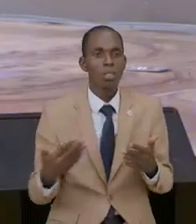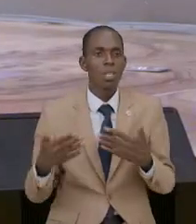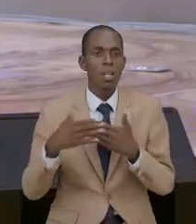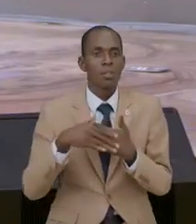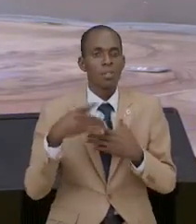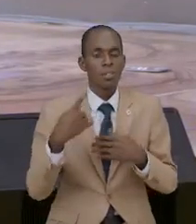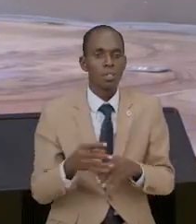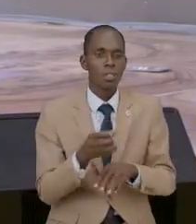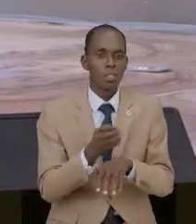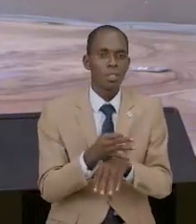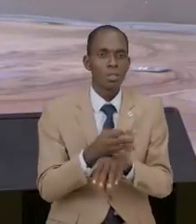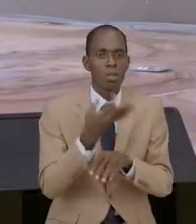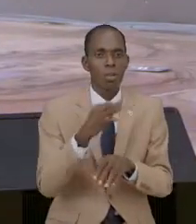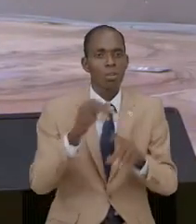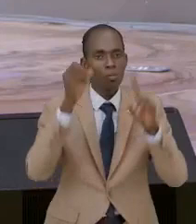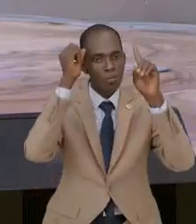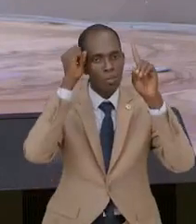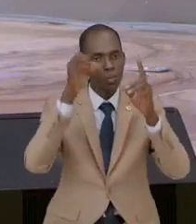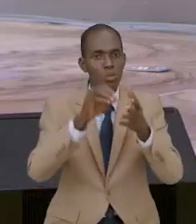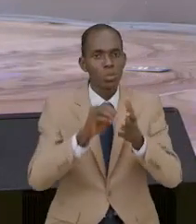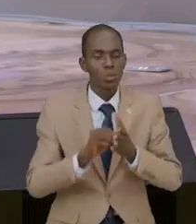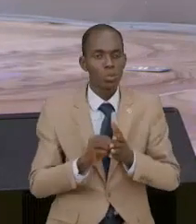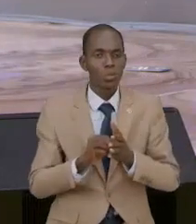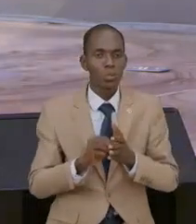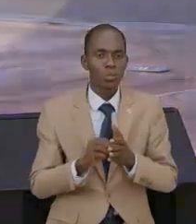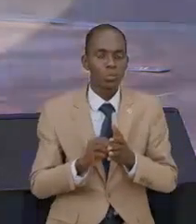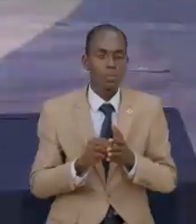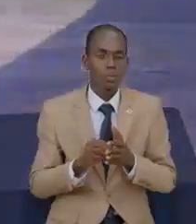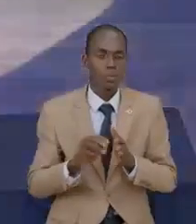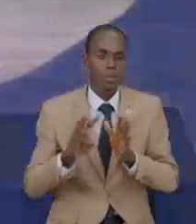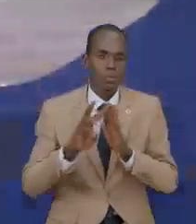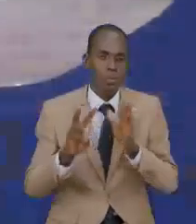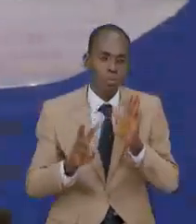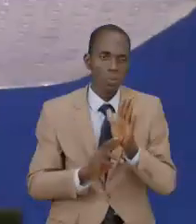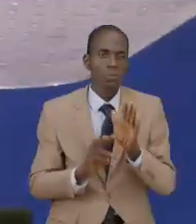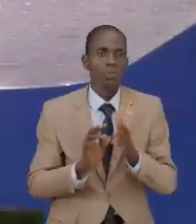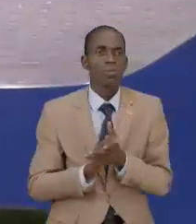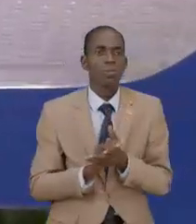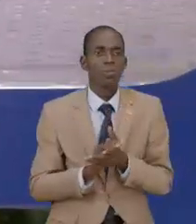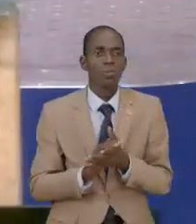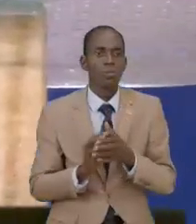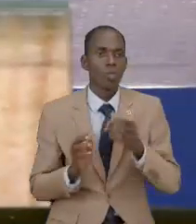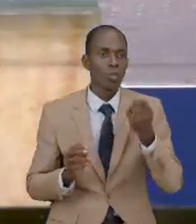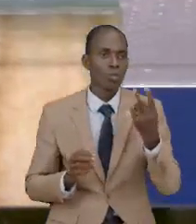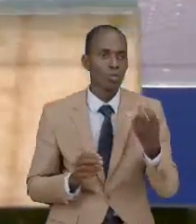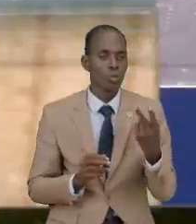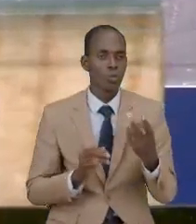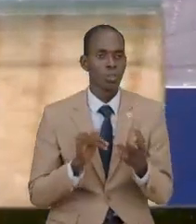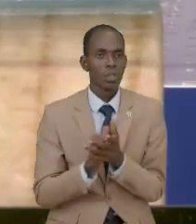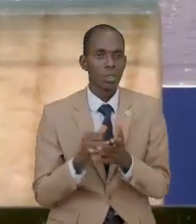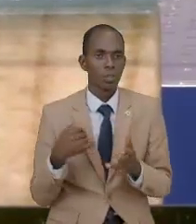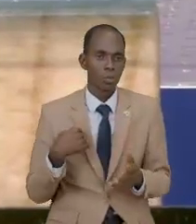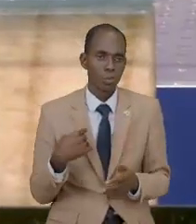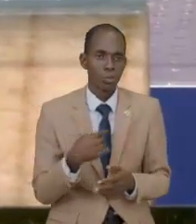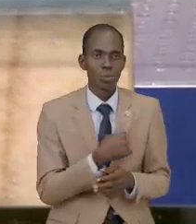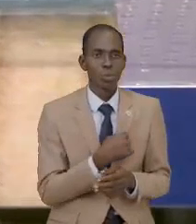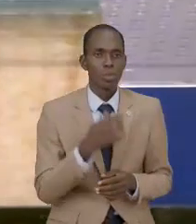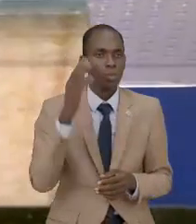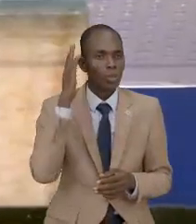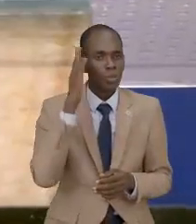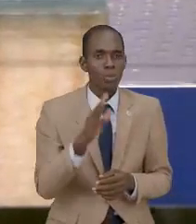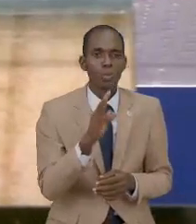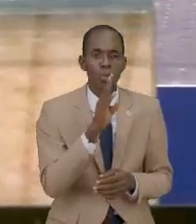after the counsel of his will. Verse 12, that we should